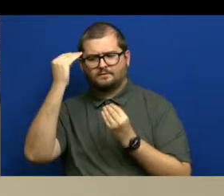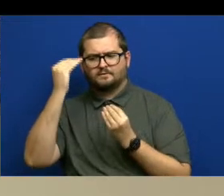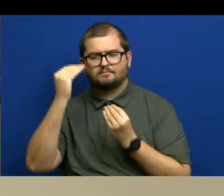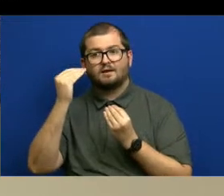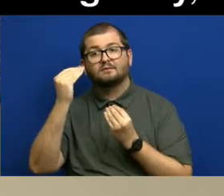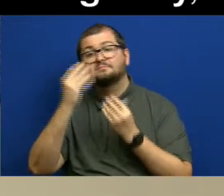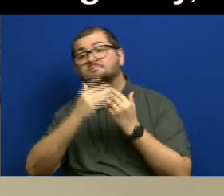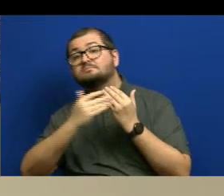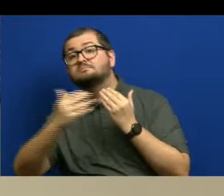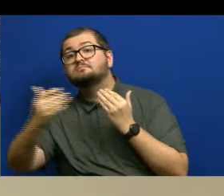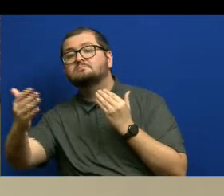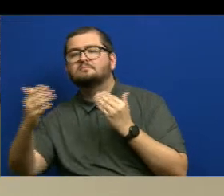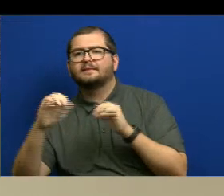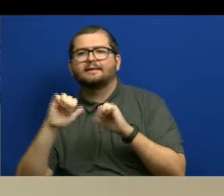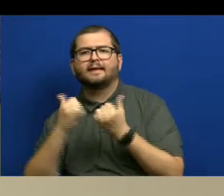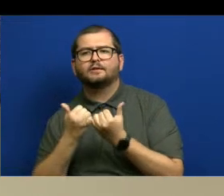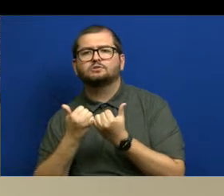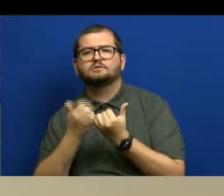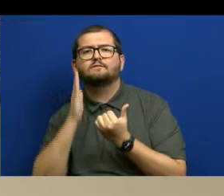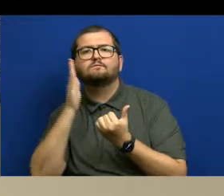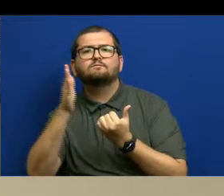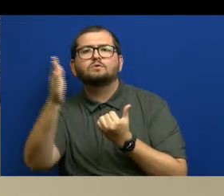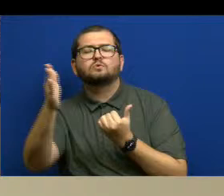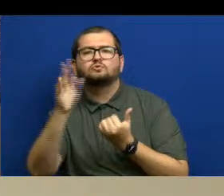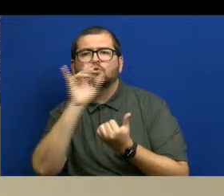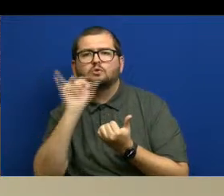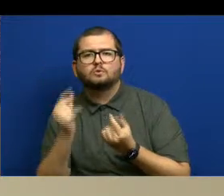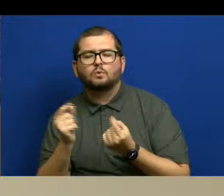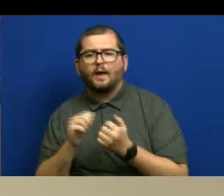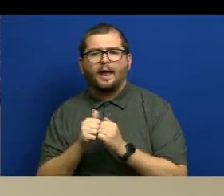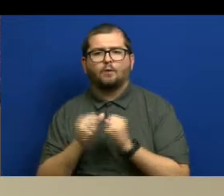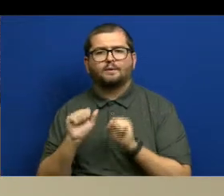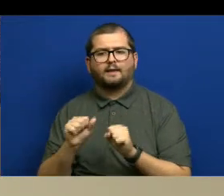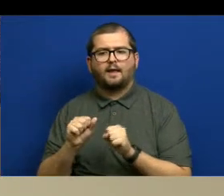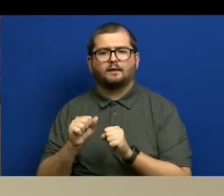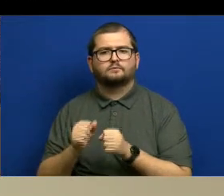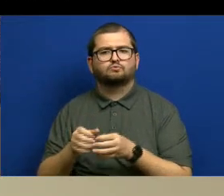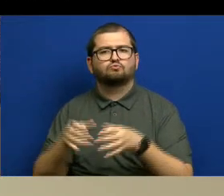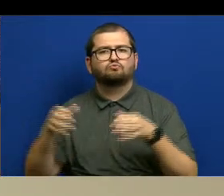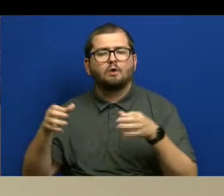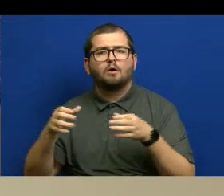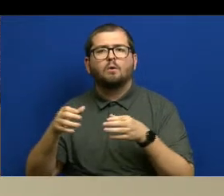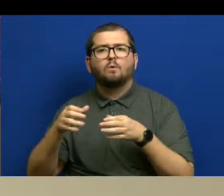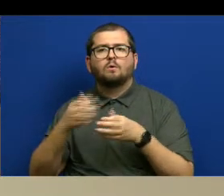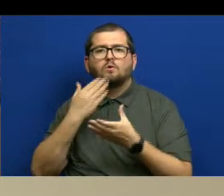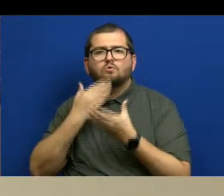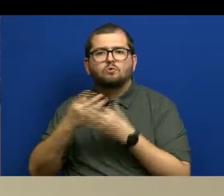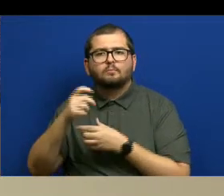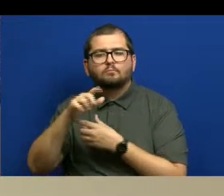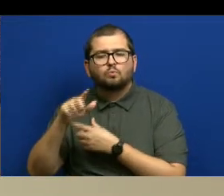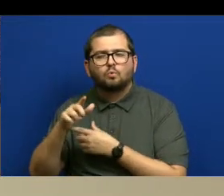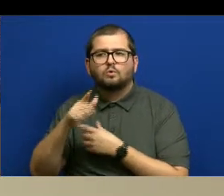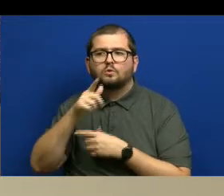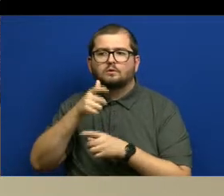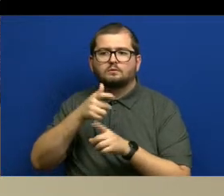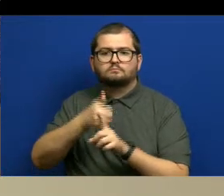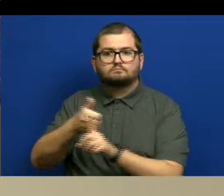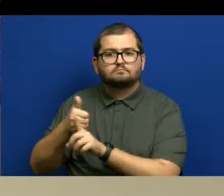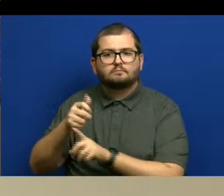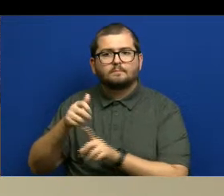the future path of the agency and how we can build a pool of qualified candidates who are deaf, hard of hearing, or deafblind to